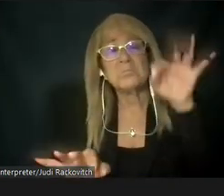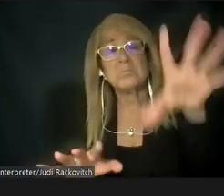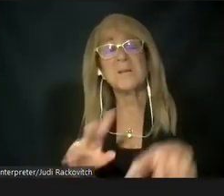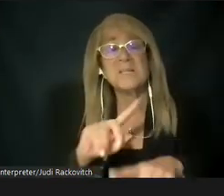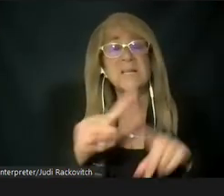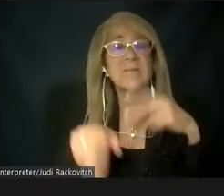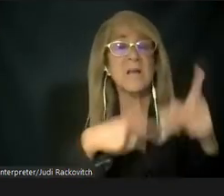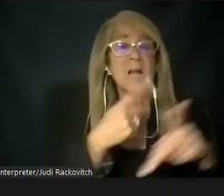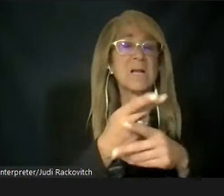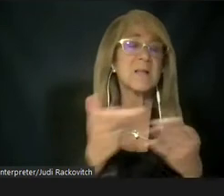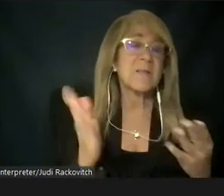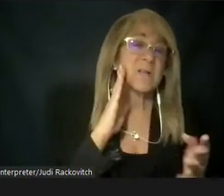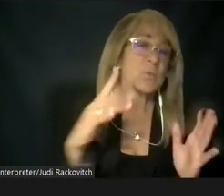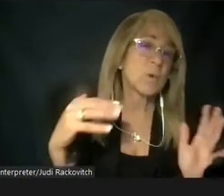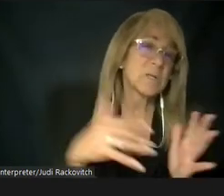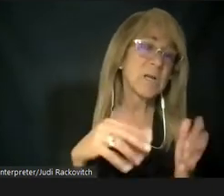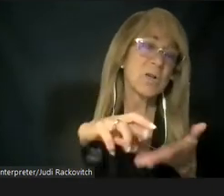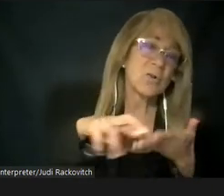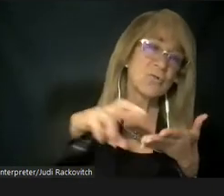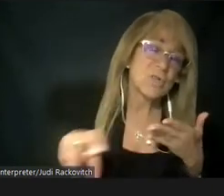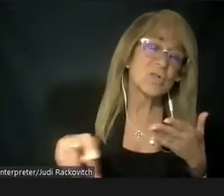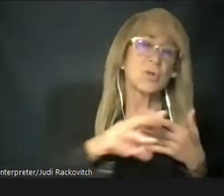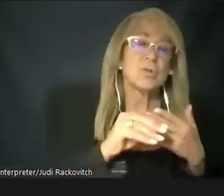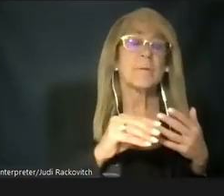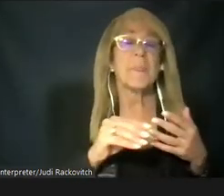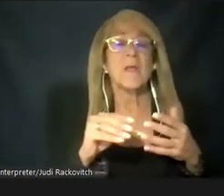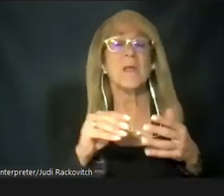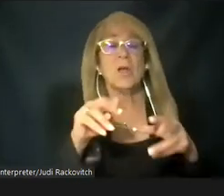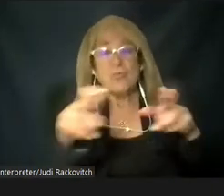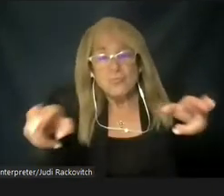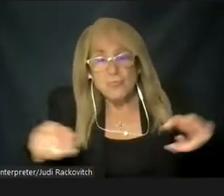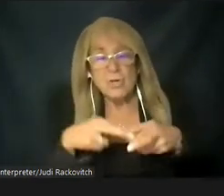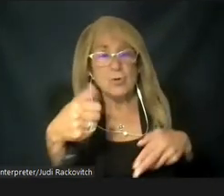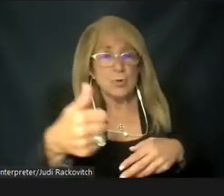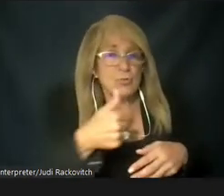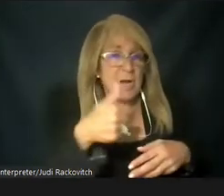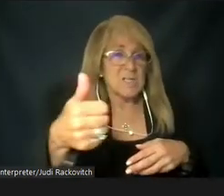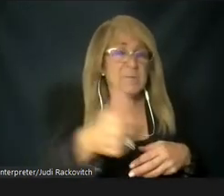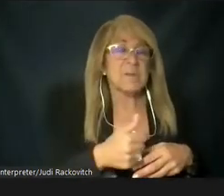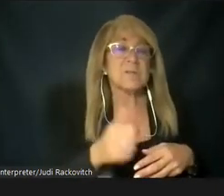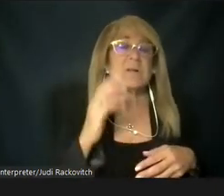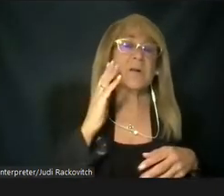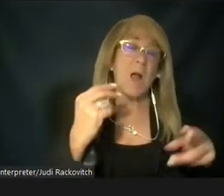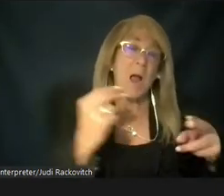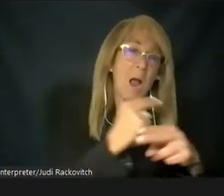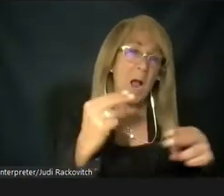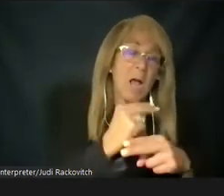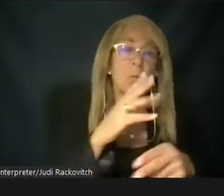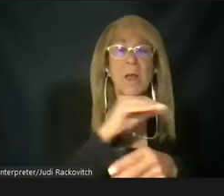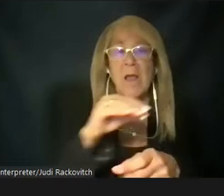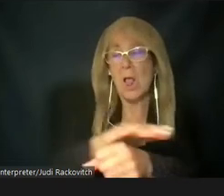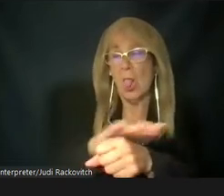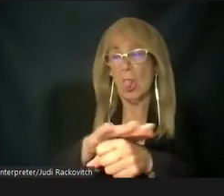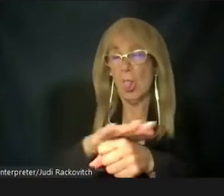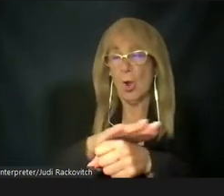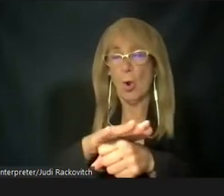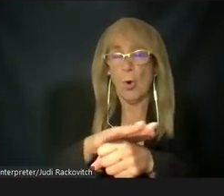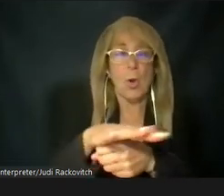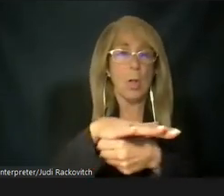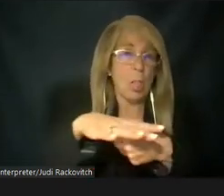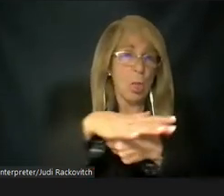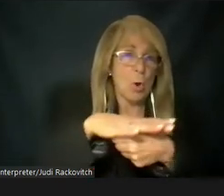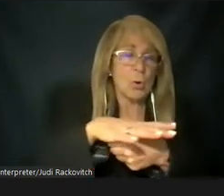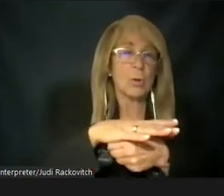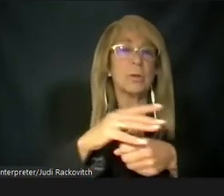Among them, as you can see, regional transportation, which is obvious. We'll be looking at highways and local intersections, commuter rail, subways, and